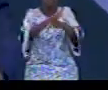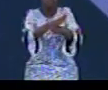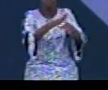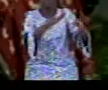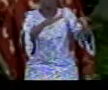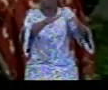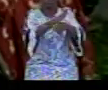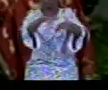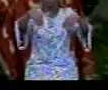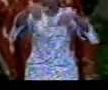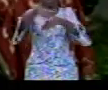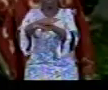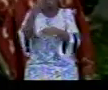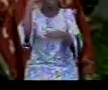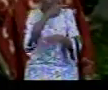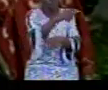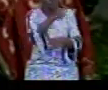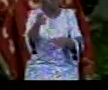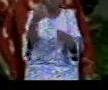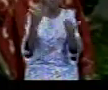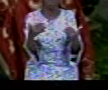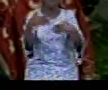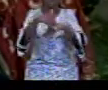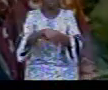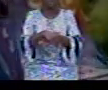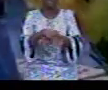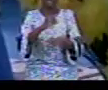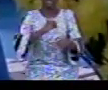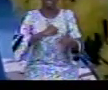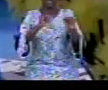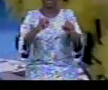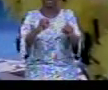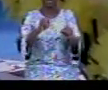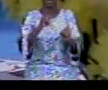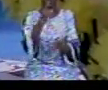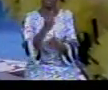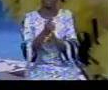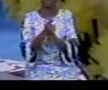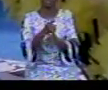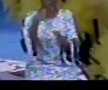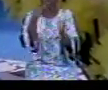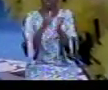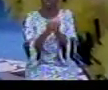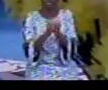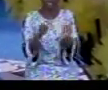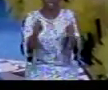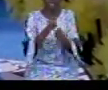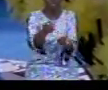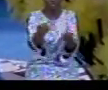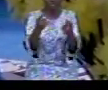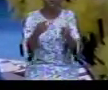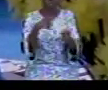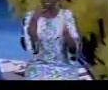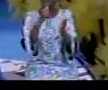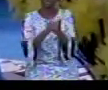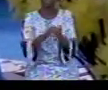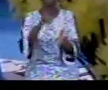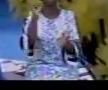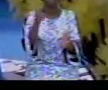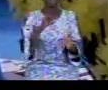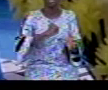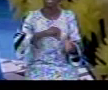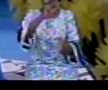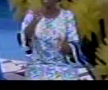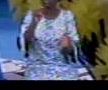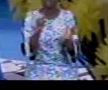tonight. I can just see you as you come and you say, yes, I need that grace of God. And no